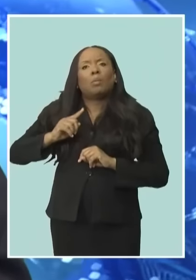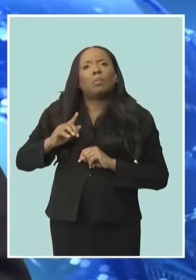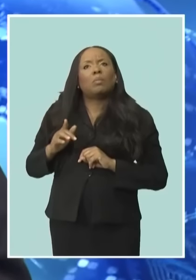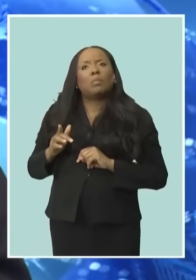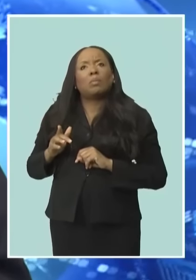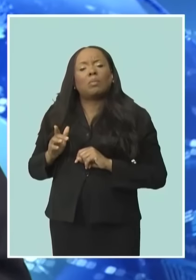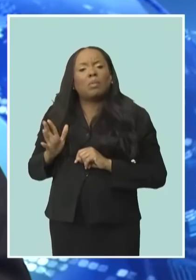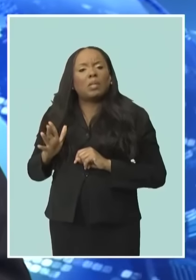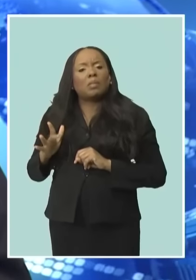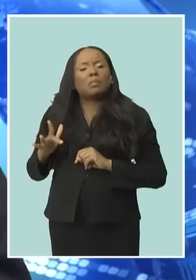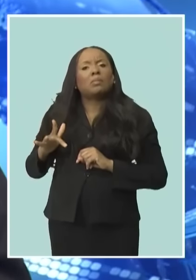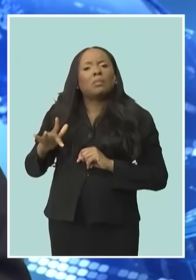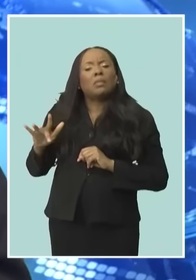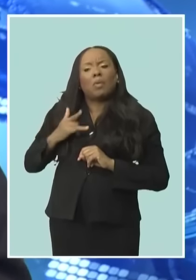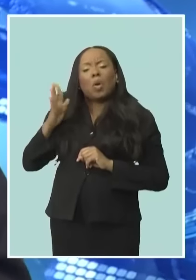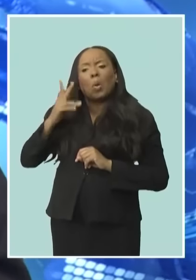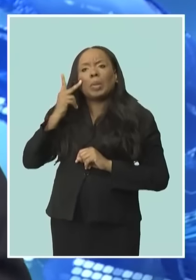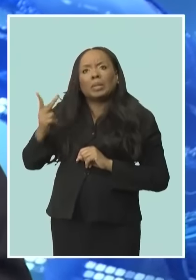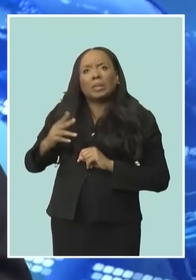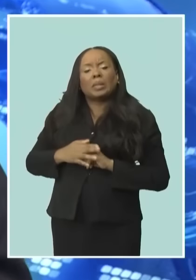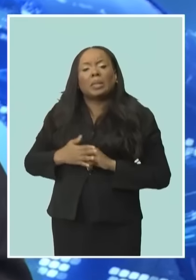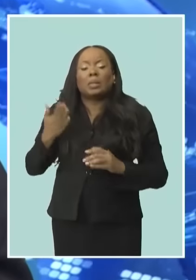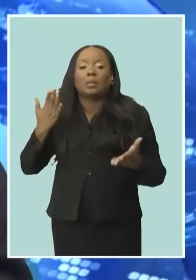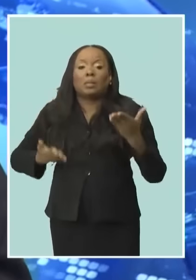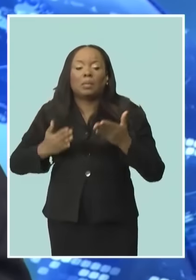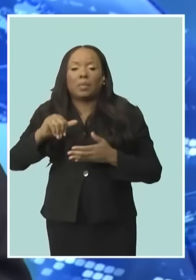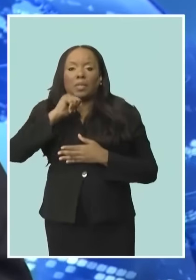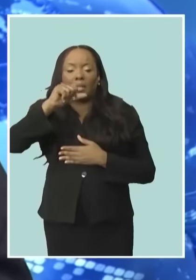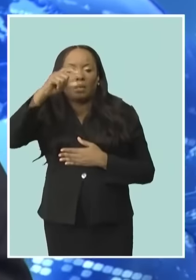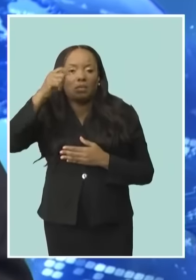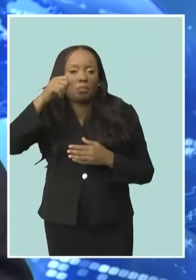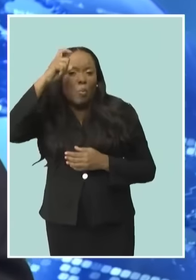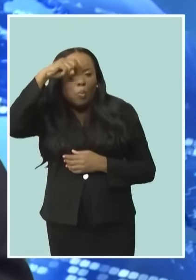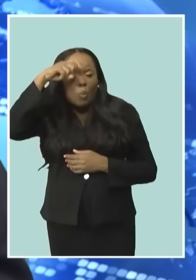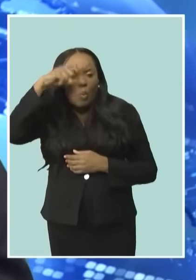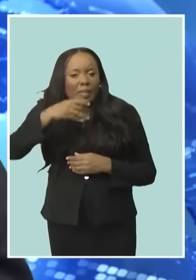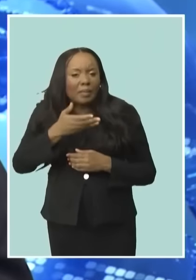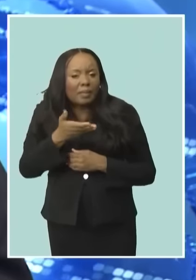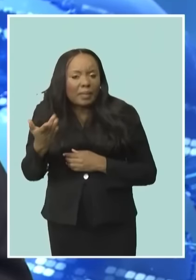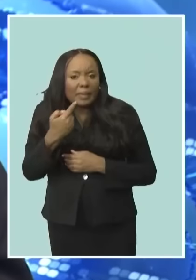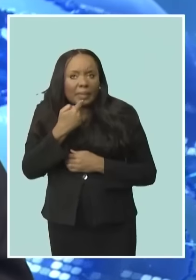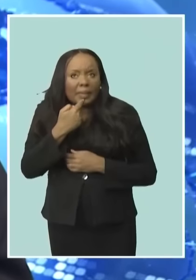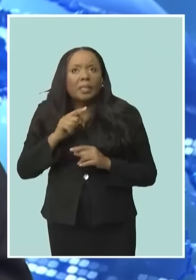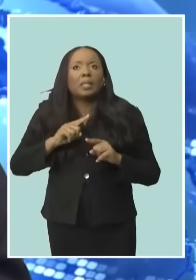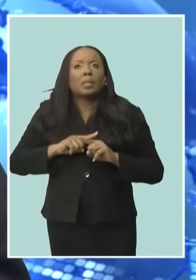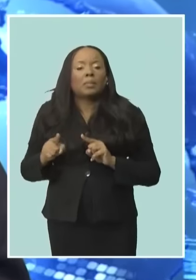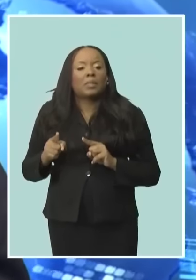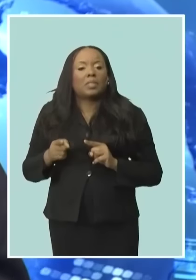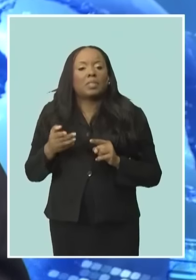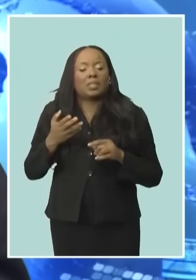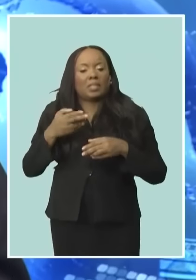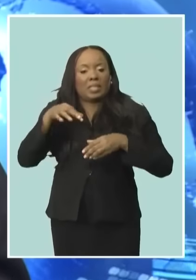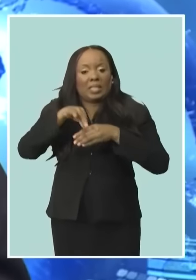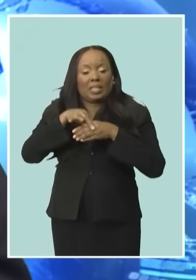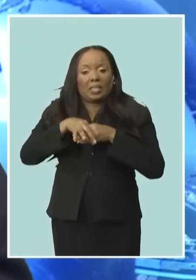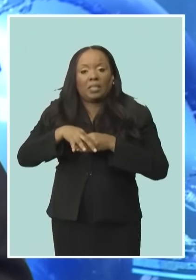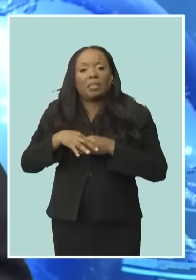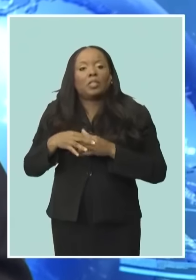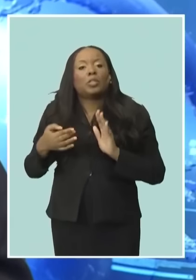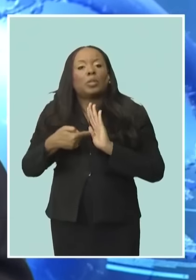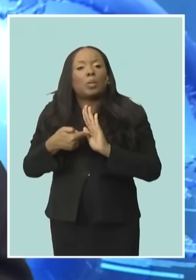think that it is perhaps not the most wise presentation. But yes, a by-election is usually a general indicator of how people